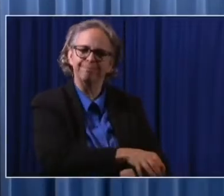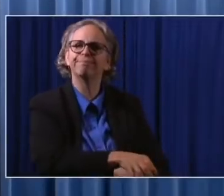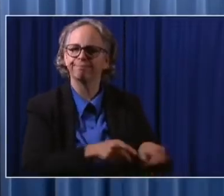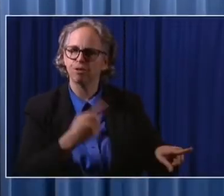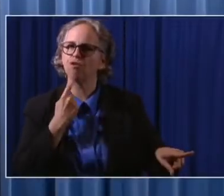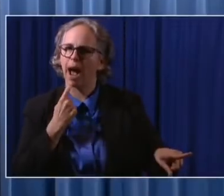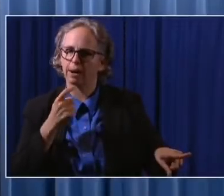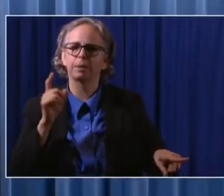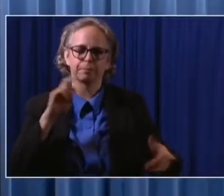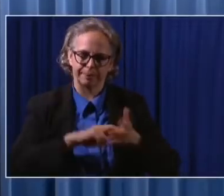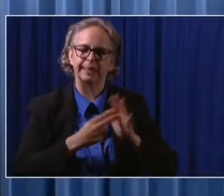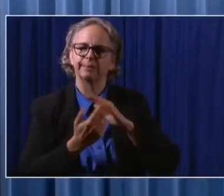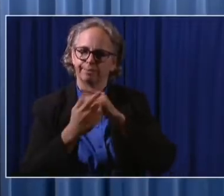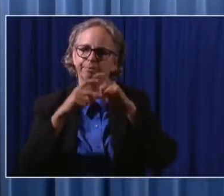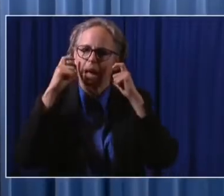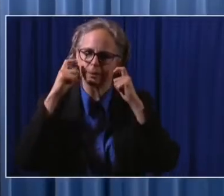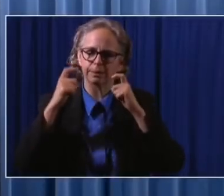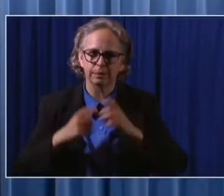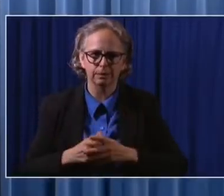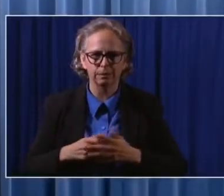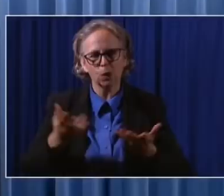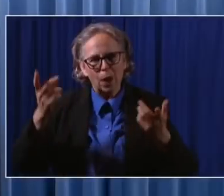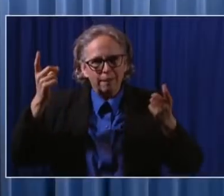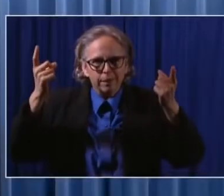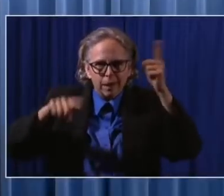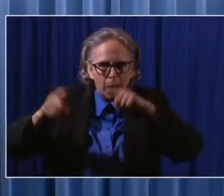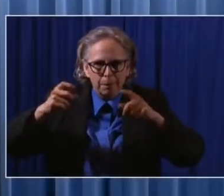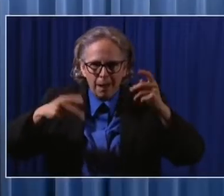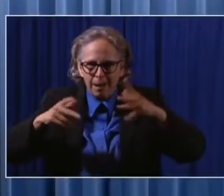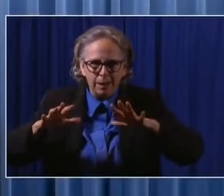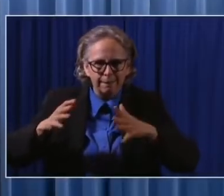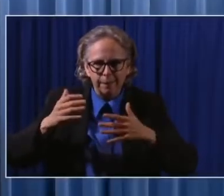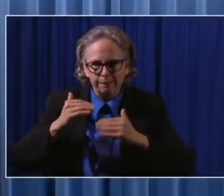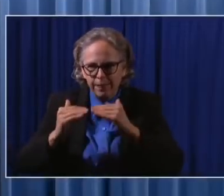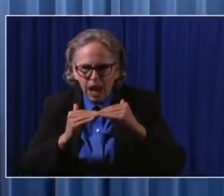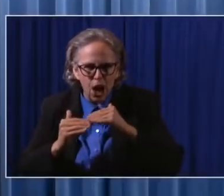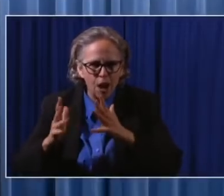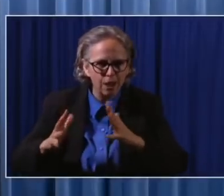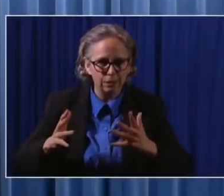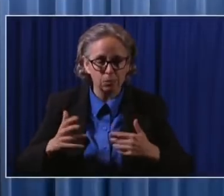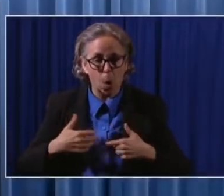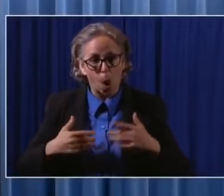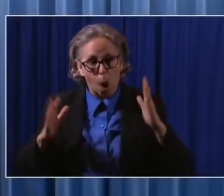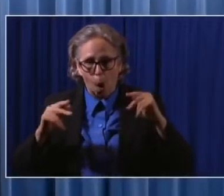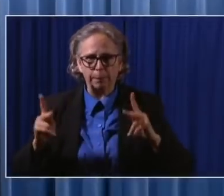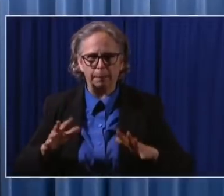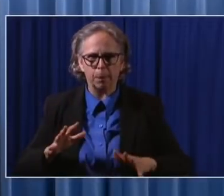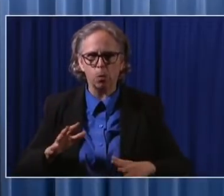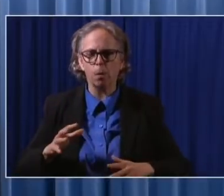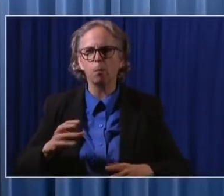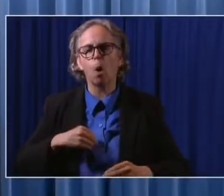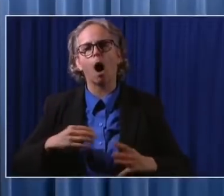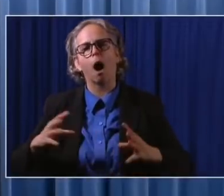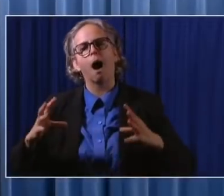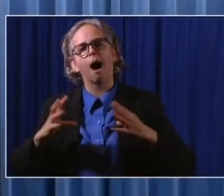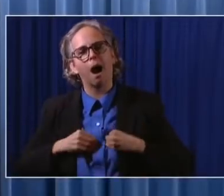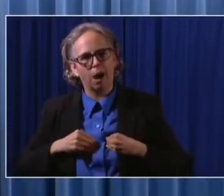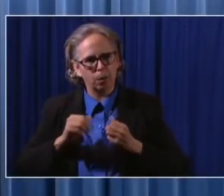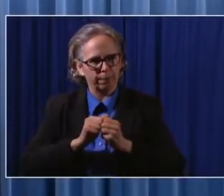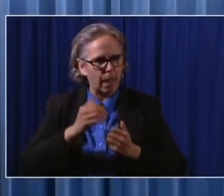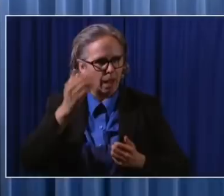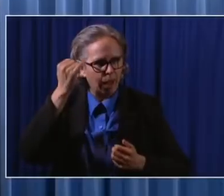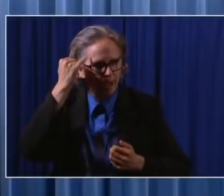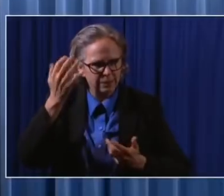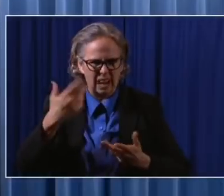So it's kind of the way of getting at the problem in a way that I hope is acceptable to the people of those